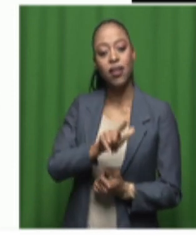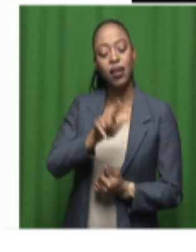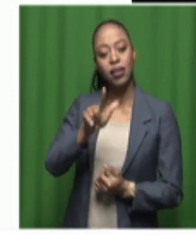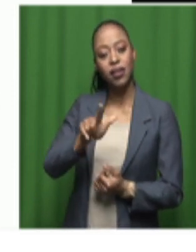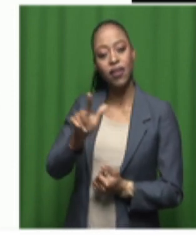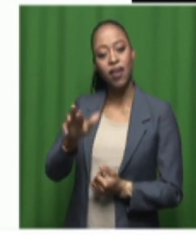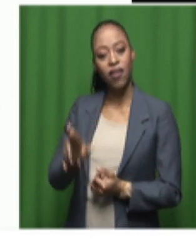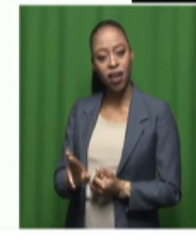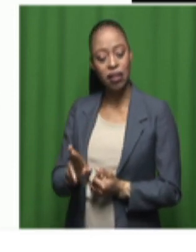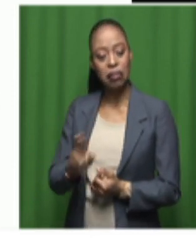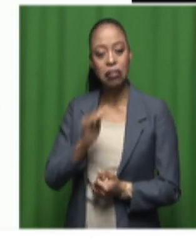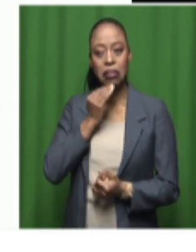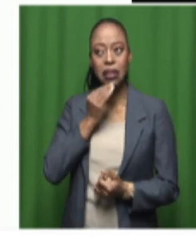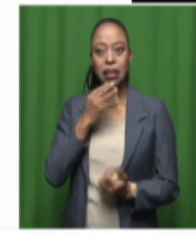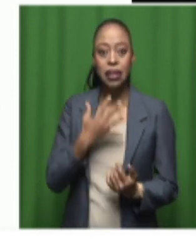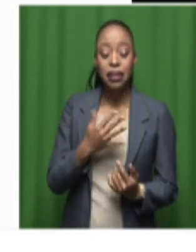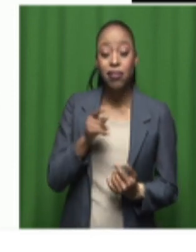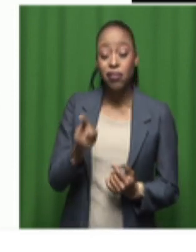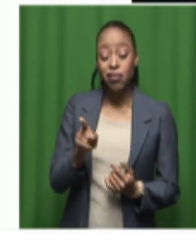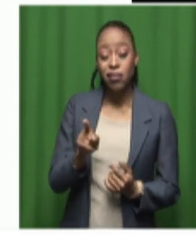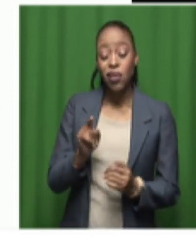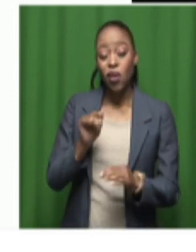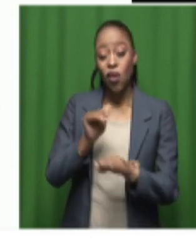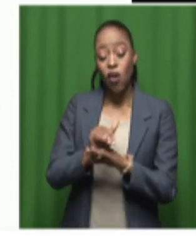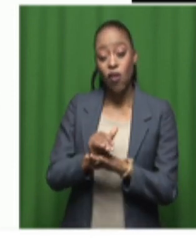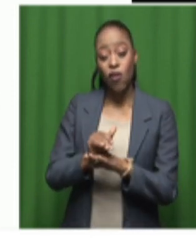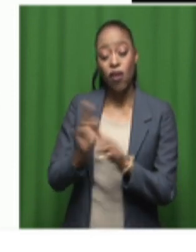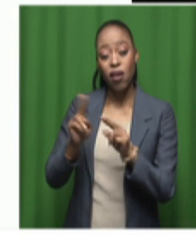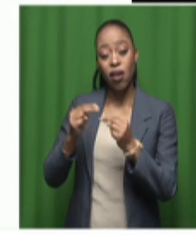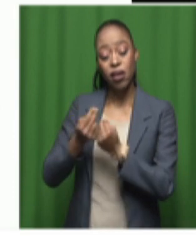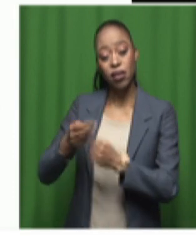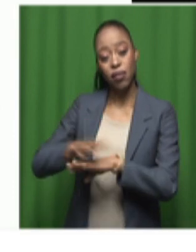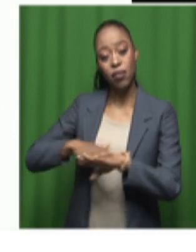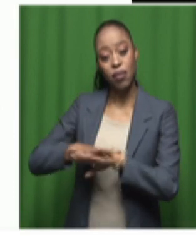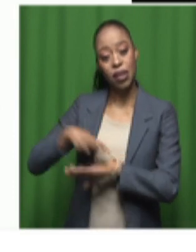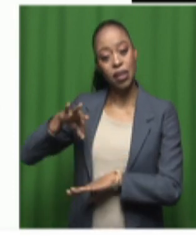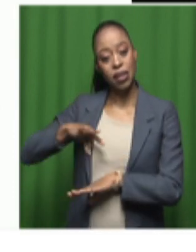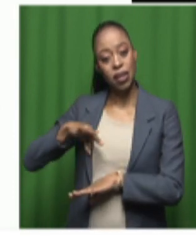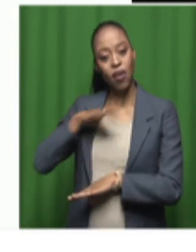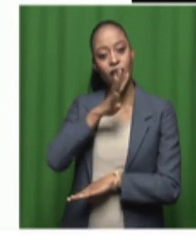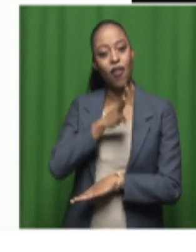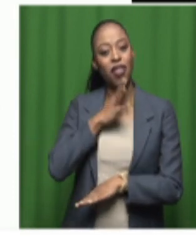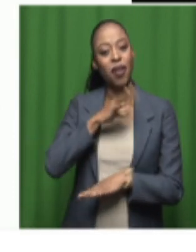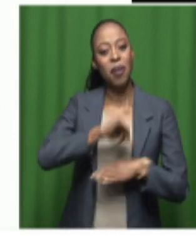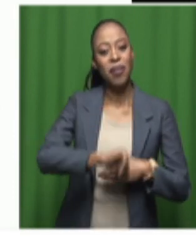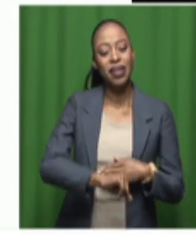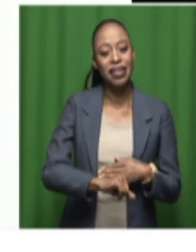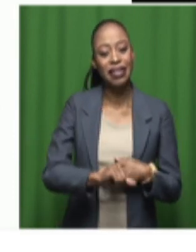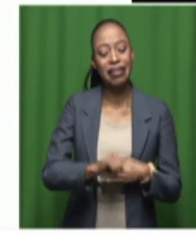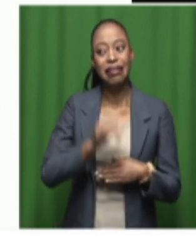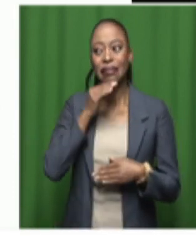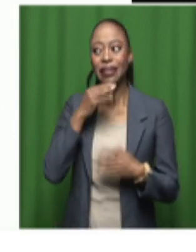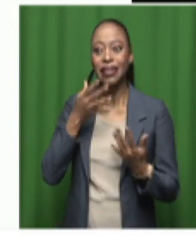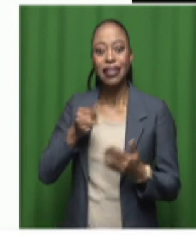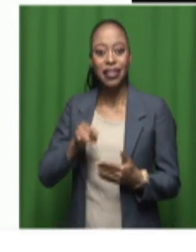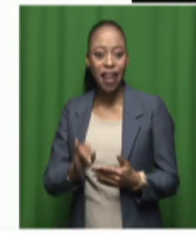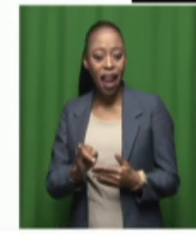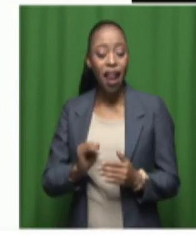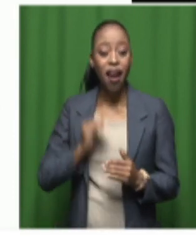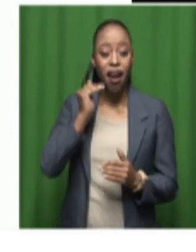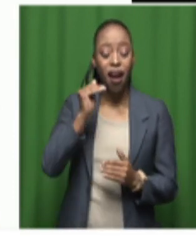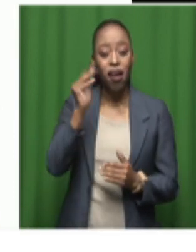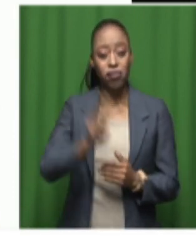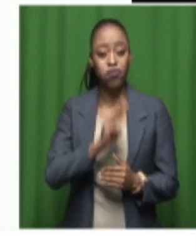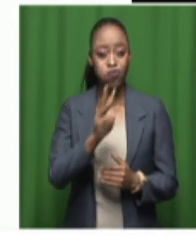4,775 Rand, that is way above a national minimum wage, which is about 4,000 Rand a month. So it's still very, very